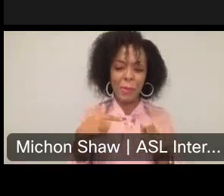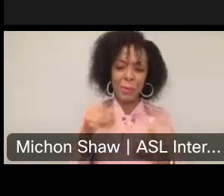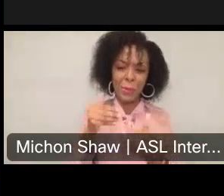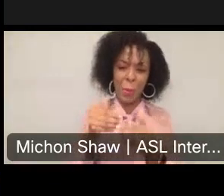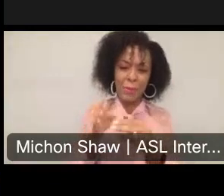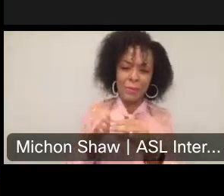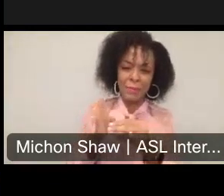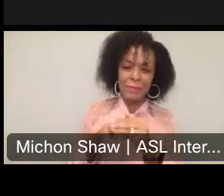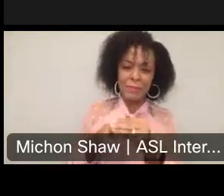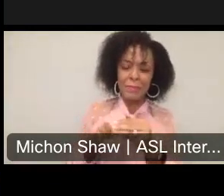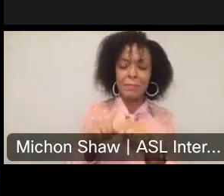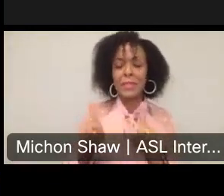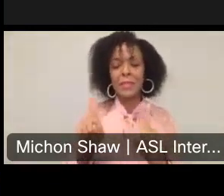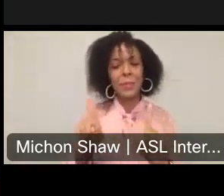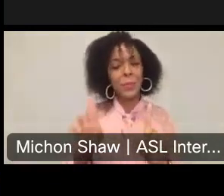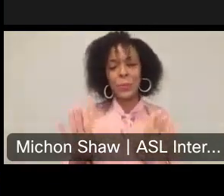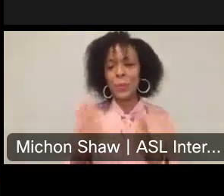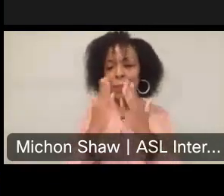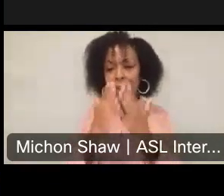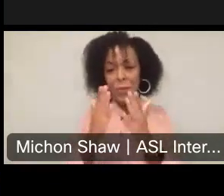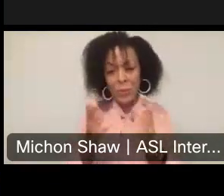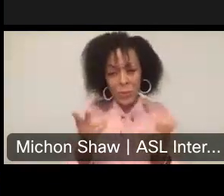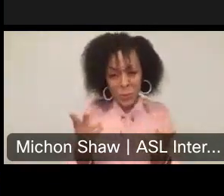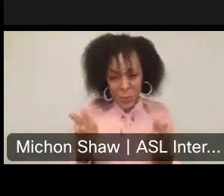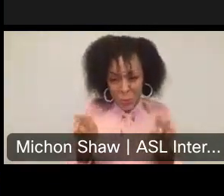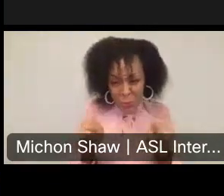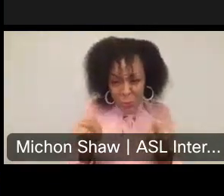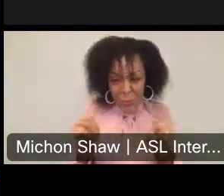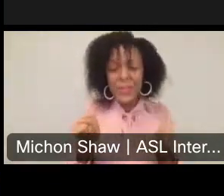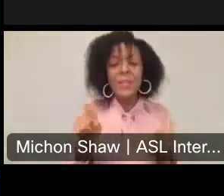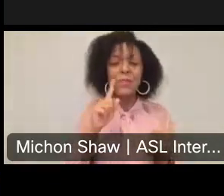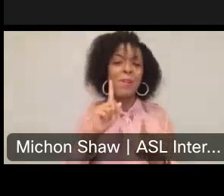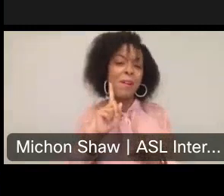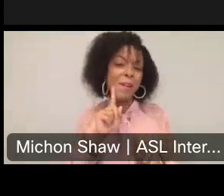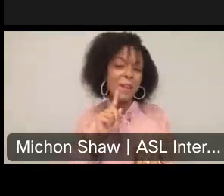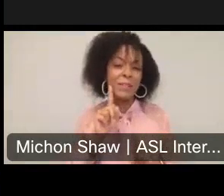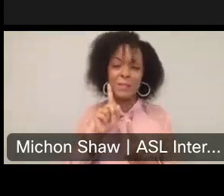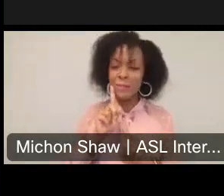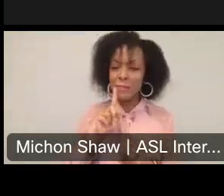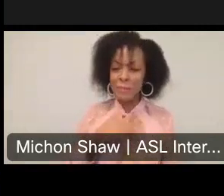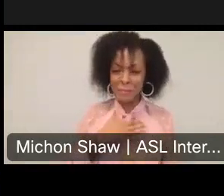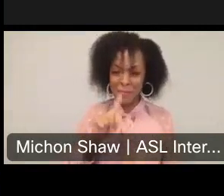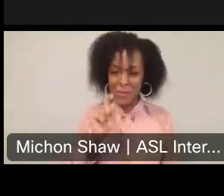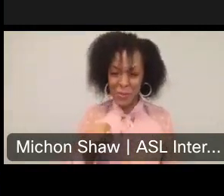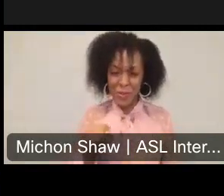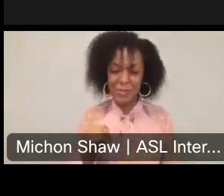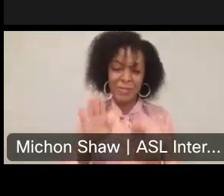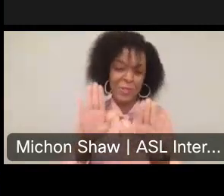But I appreciate that you took time to answer some of the questions that I have. You were great.